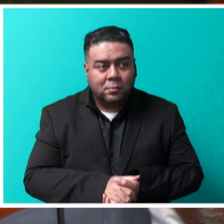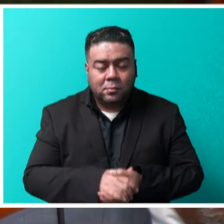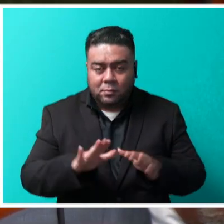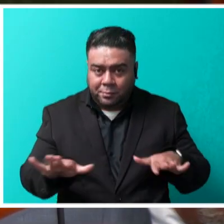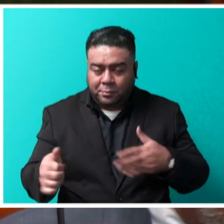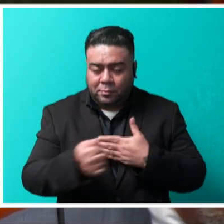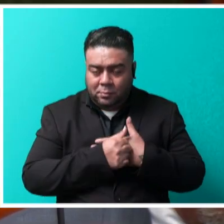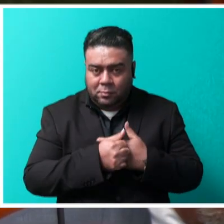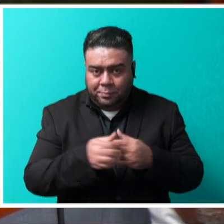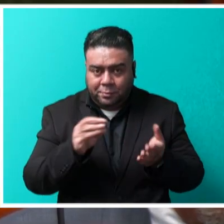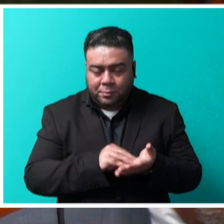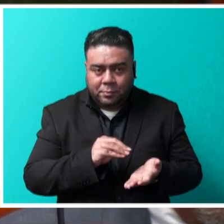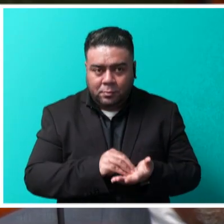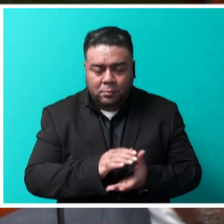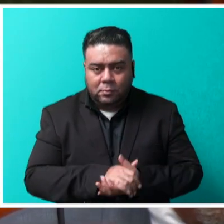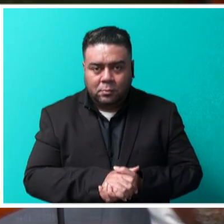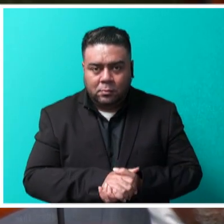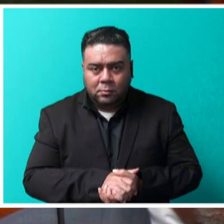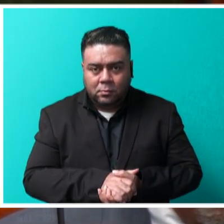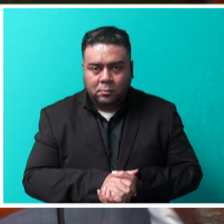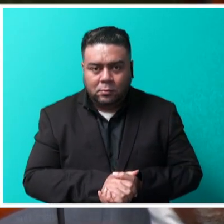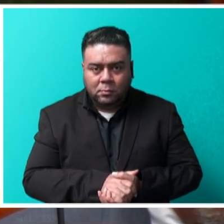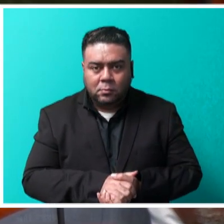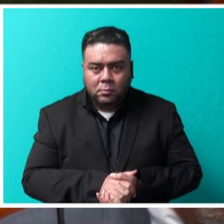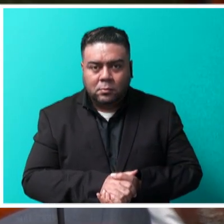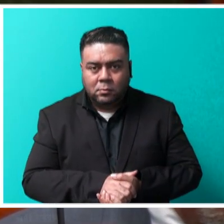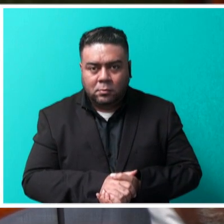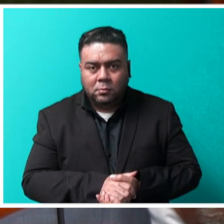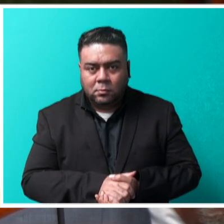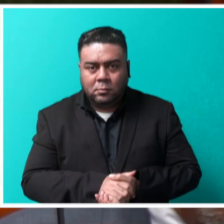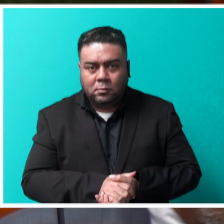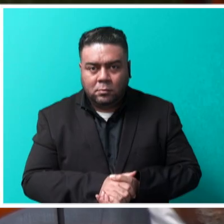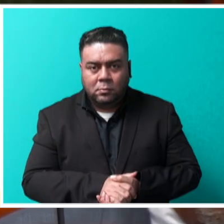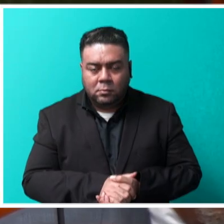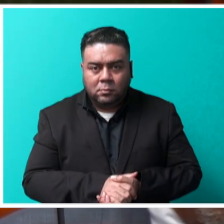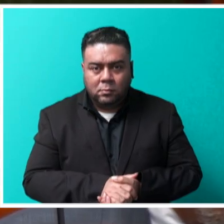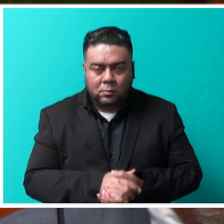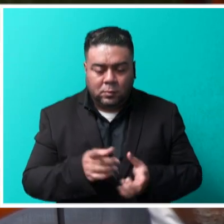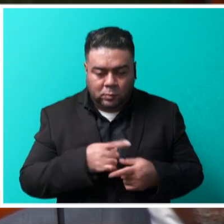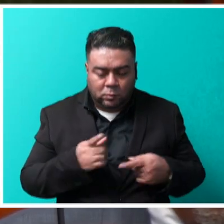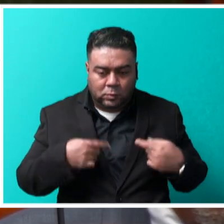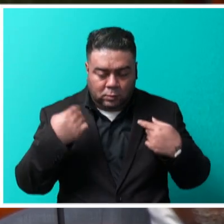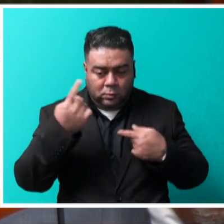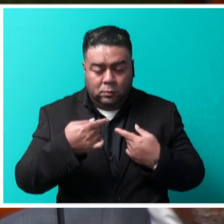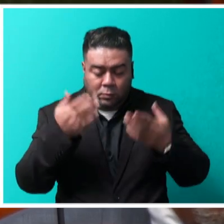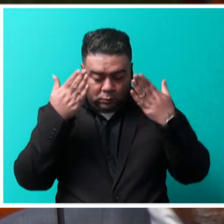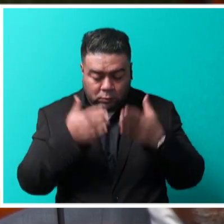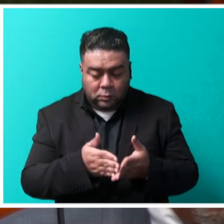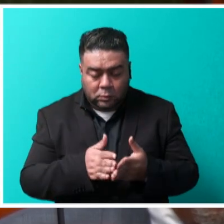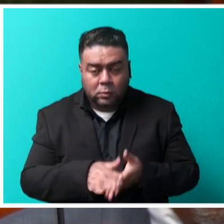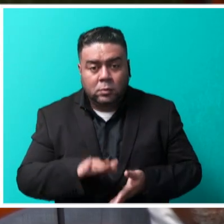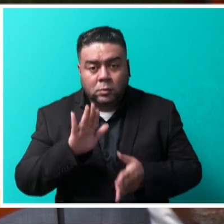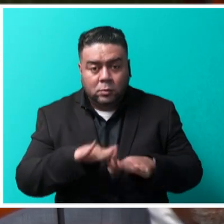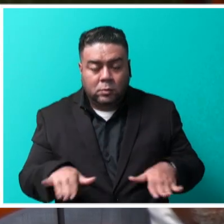safeguarding services. With the invaluable backing of our technical and development partners, we remain firmly focused on strengthening